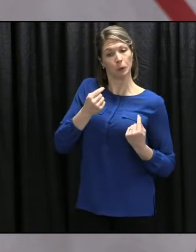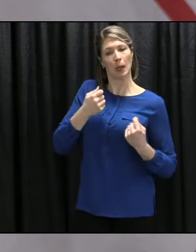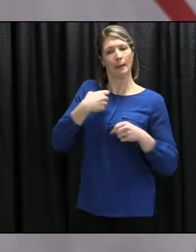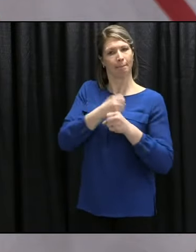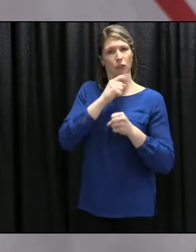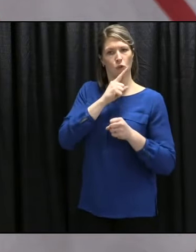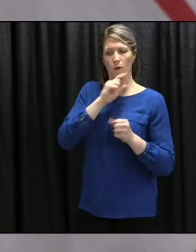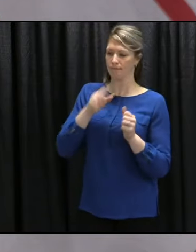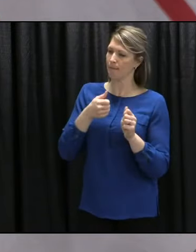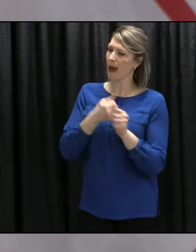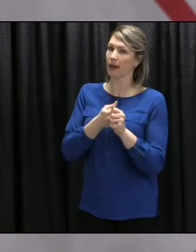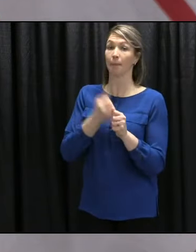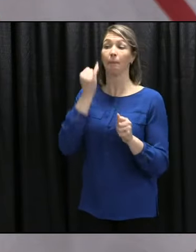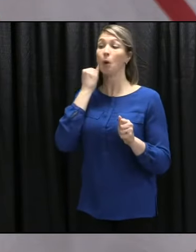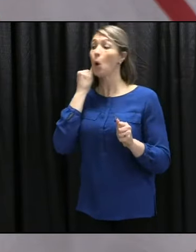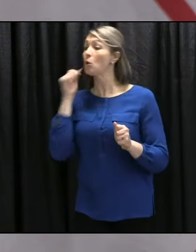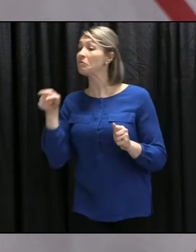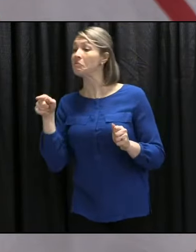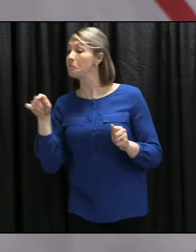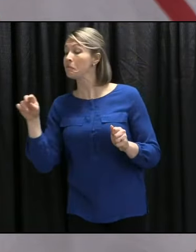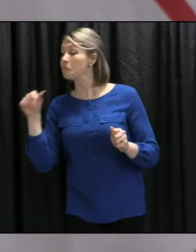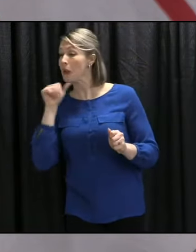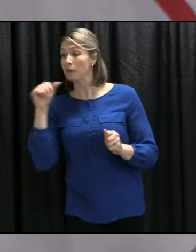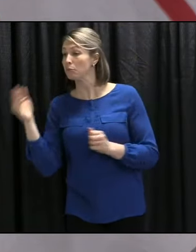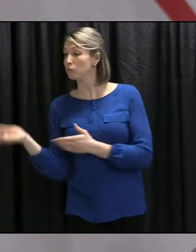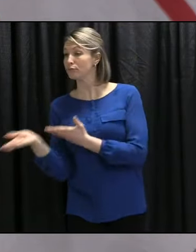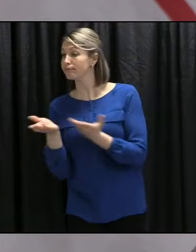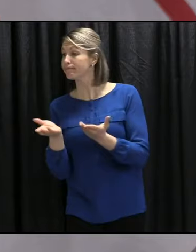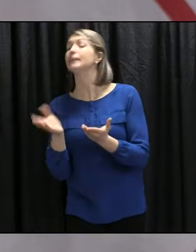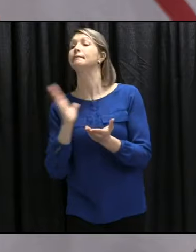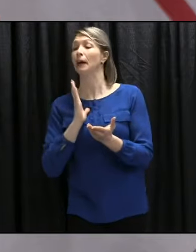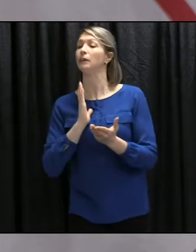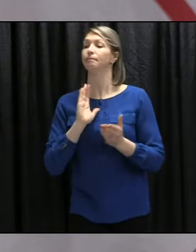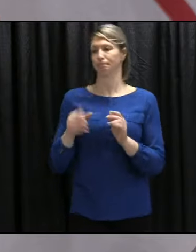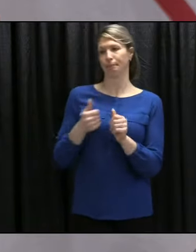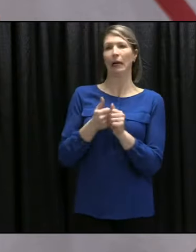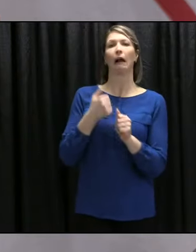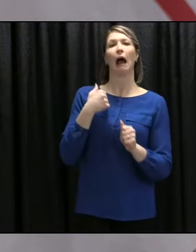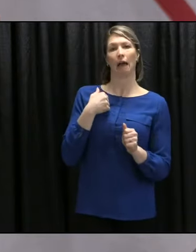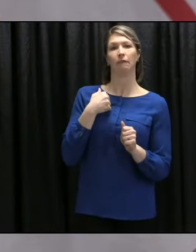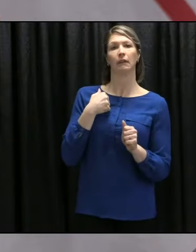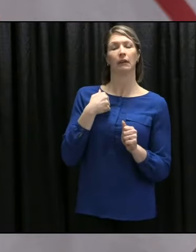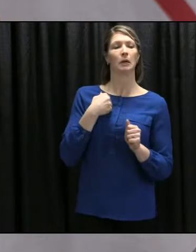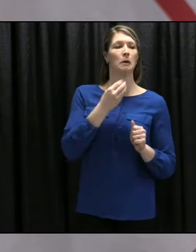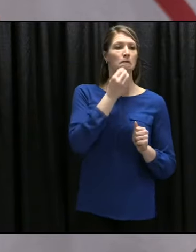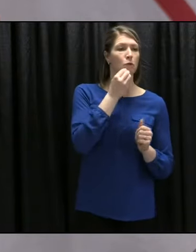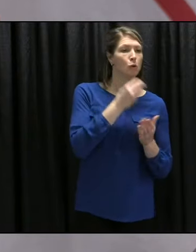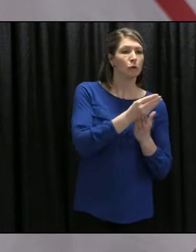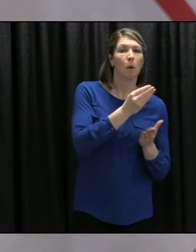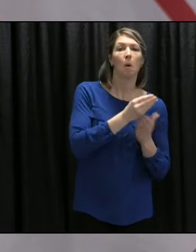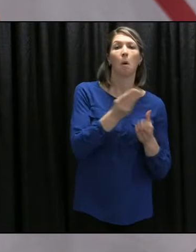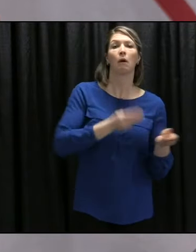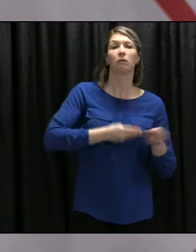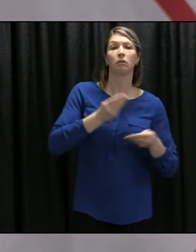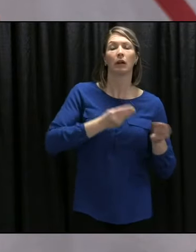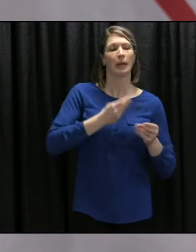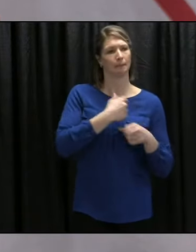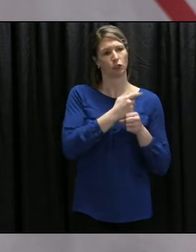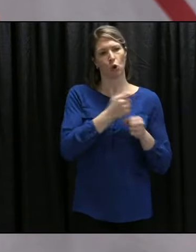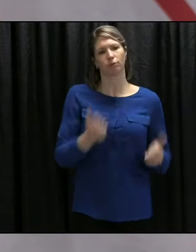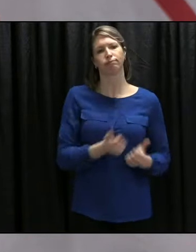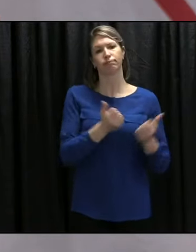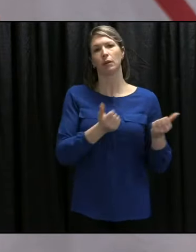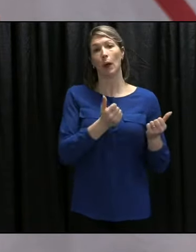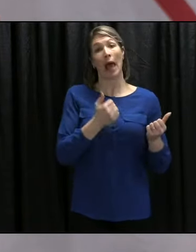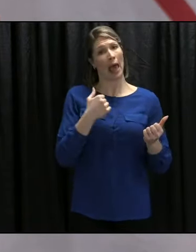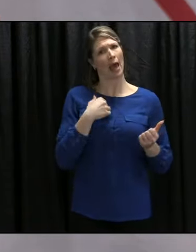Atlantic and the trucking industry, and looking at operators or retailers, in this case, grocery store operators, expanding inventory and so on. So we have